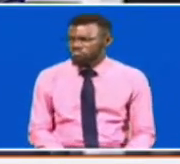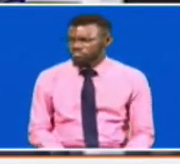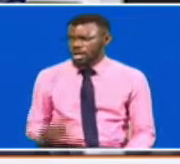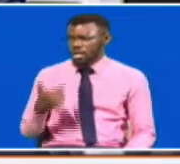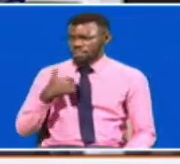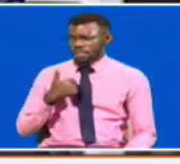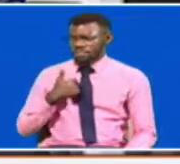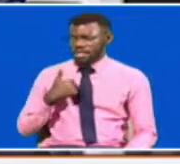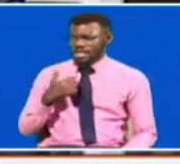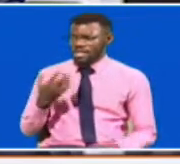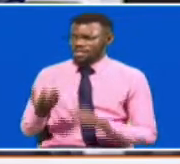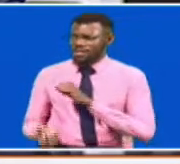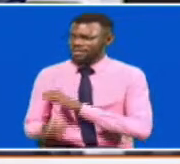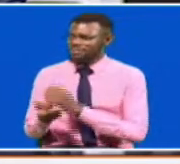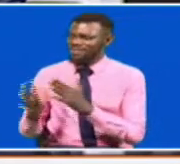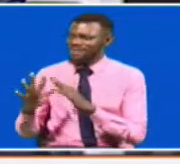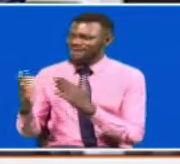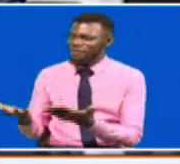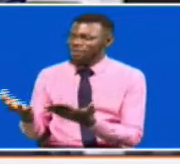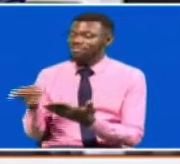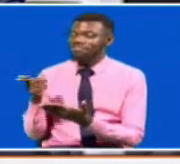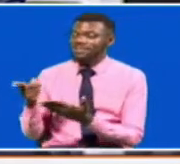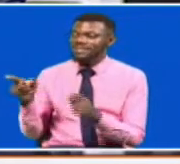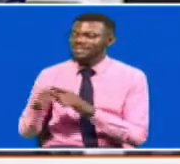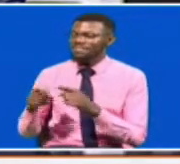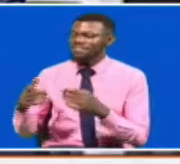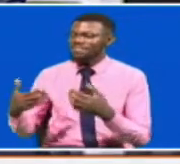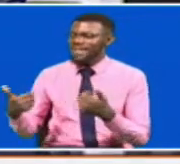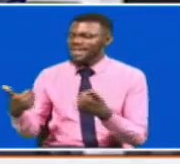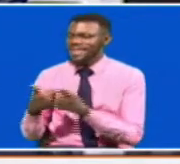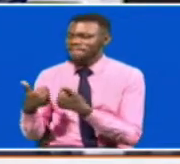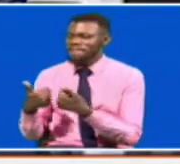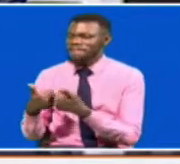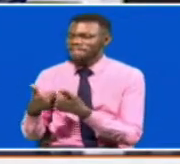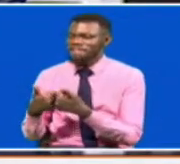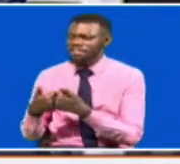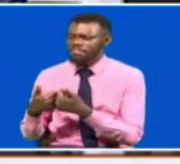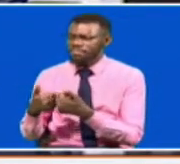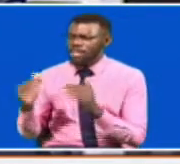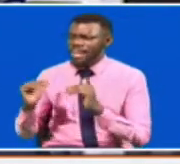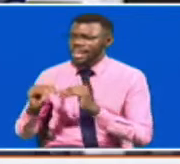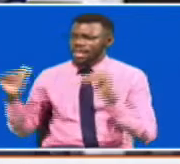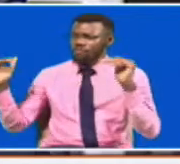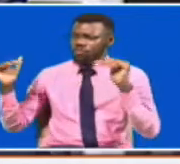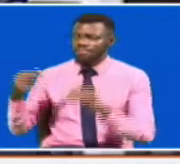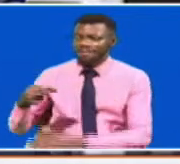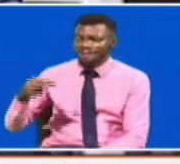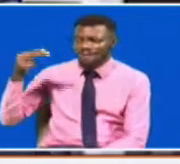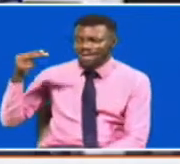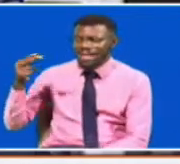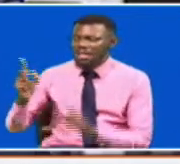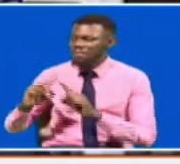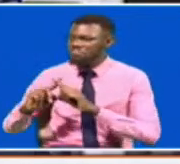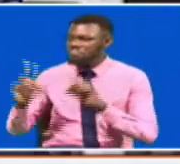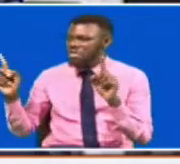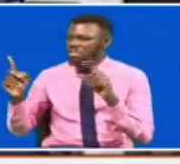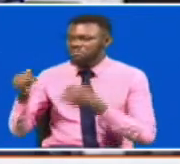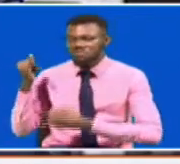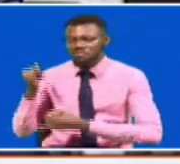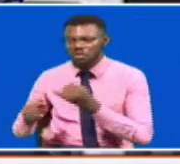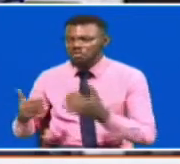I have described this as a game, you know, that is being played at a high level, but which has no